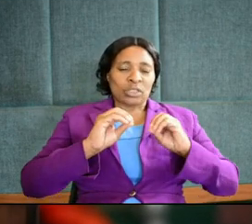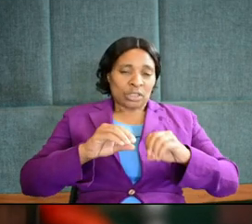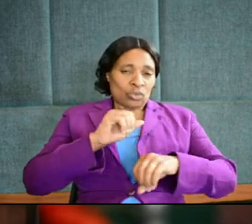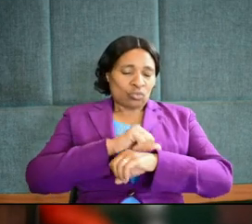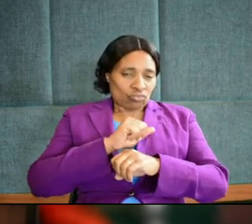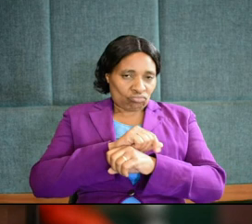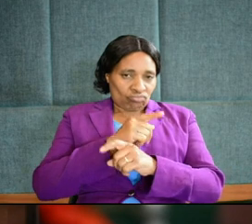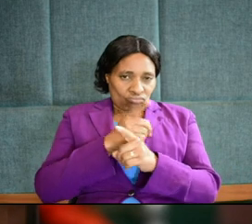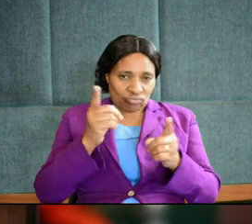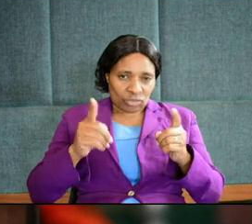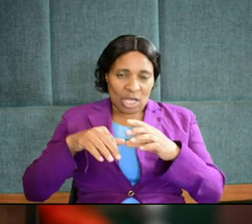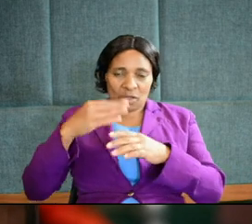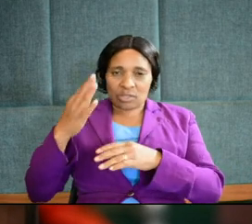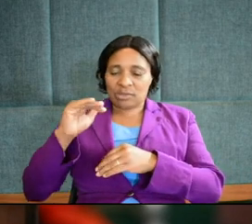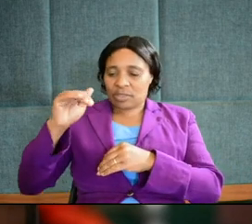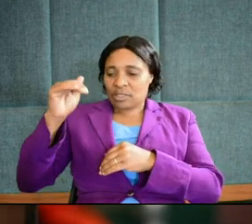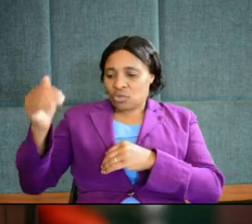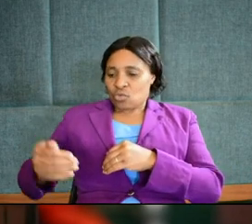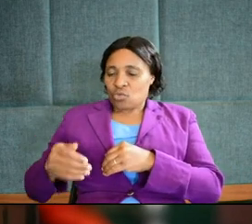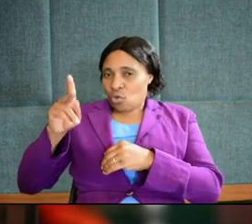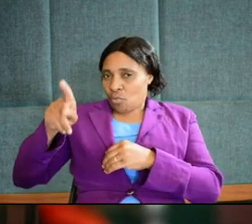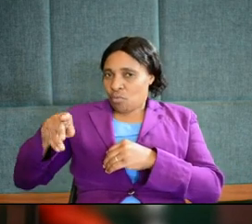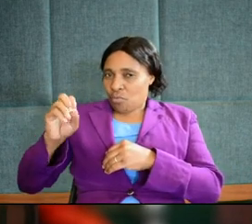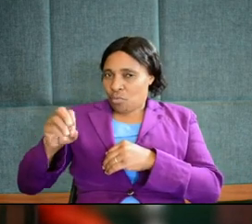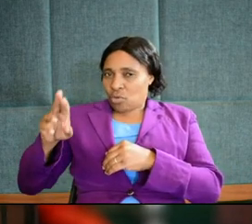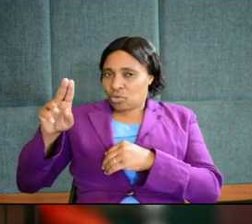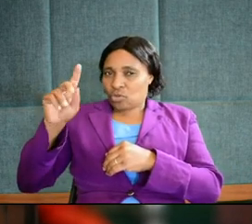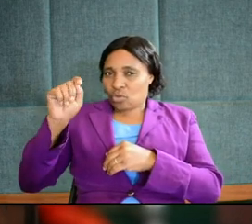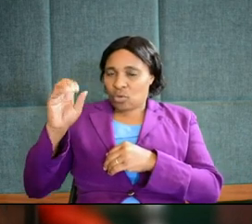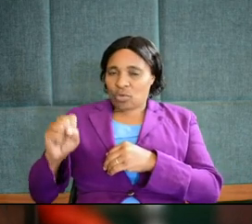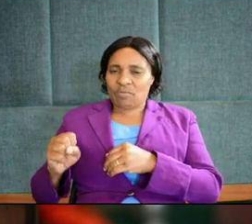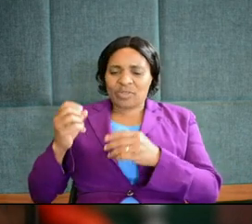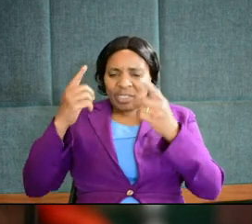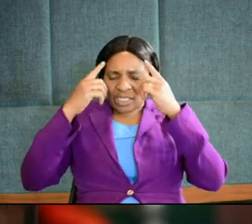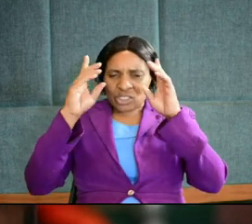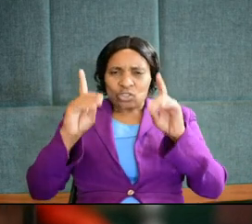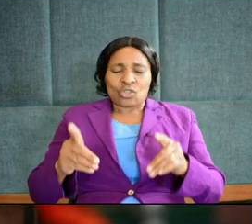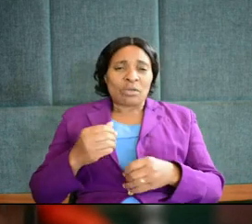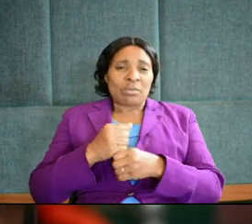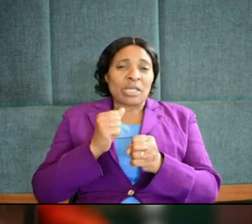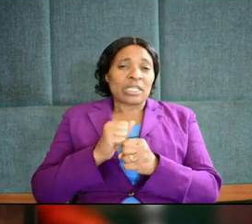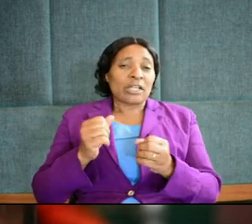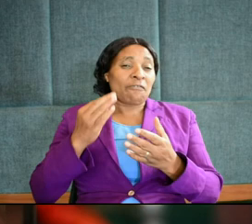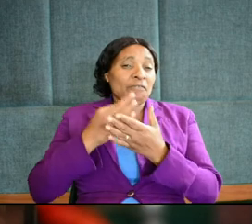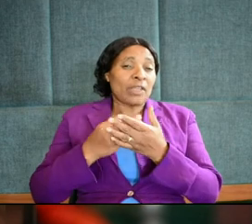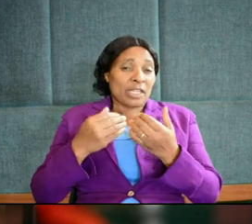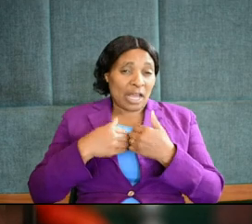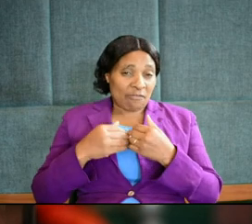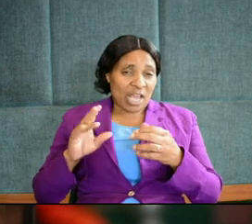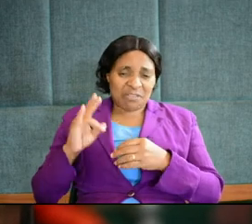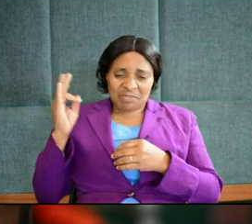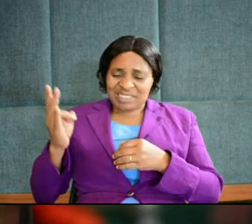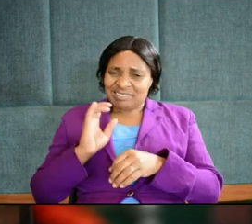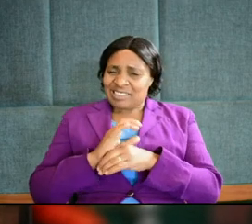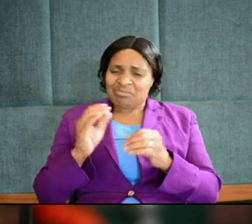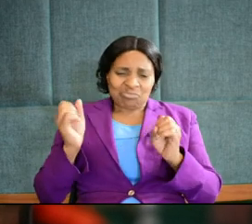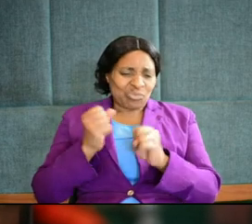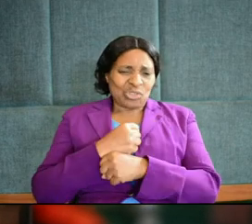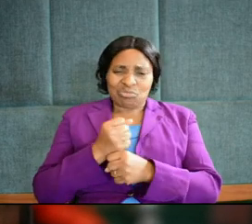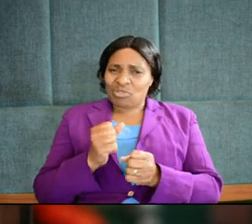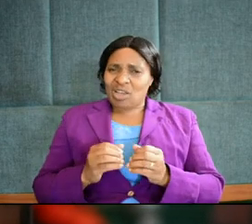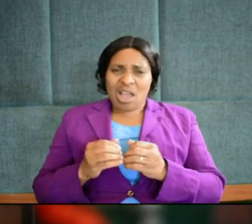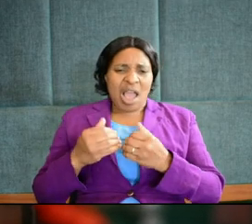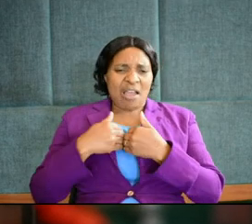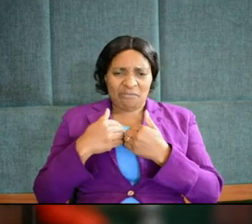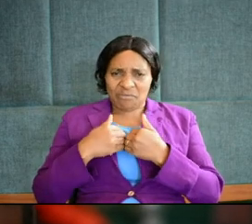school just outside the city of Porto. Her decision took a big leap of faith. The Adventist Church had never operated a school in